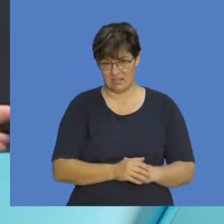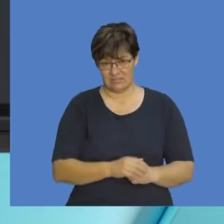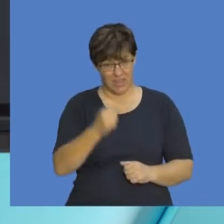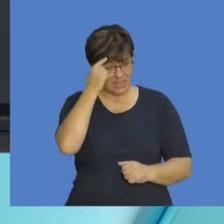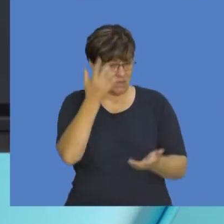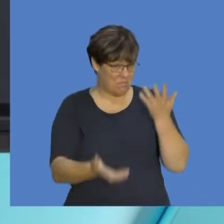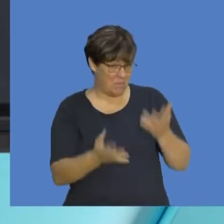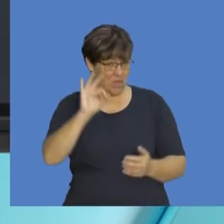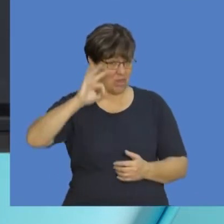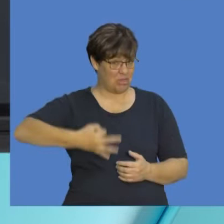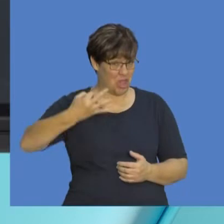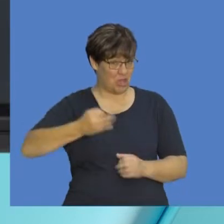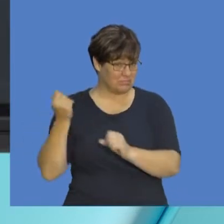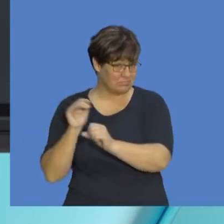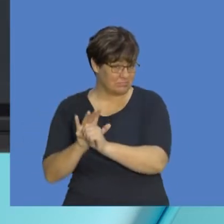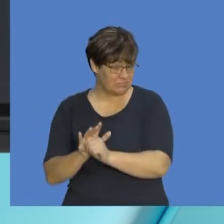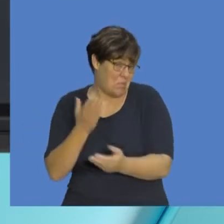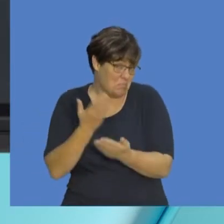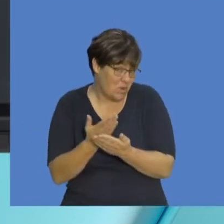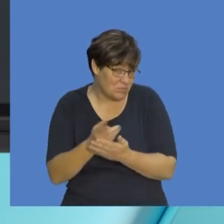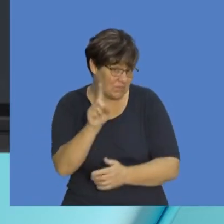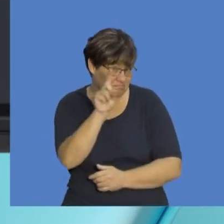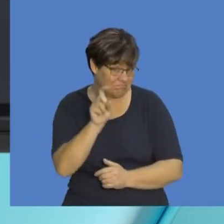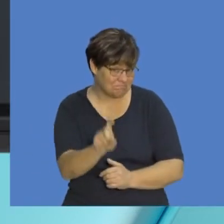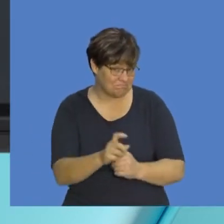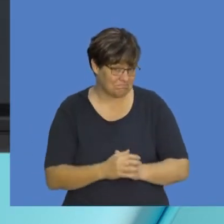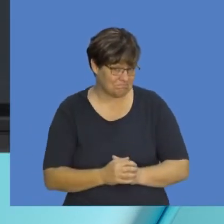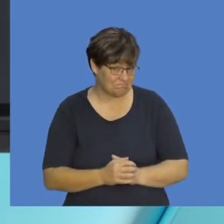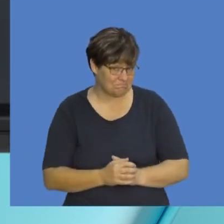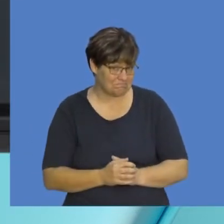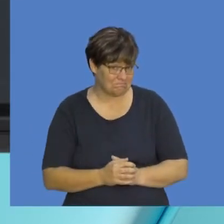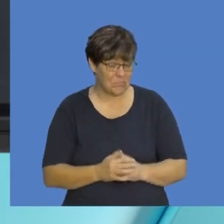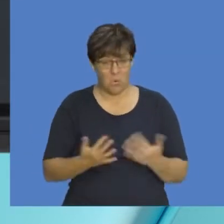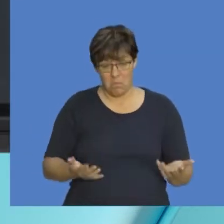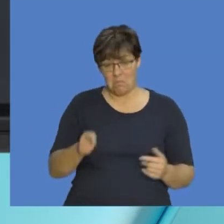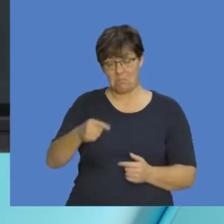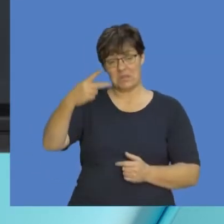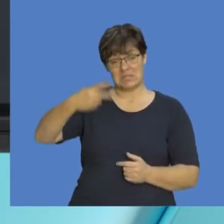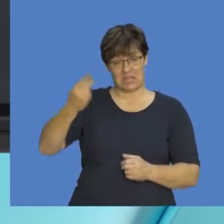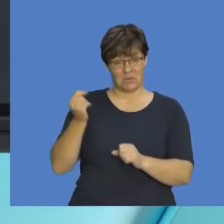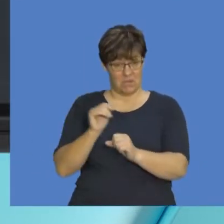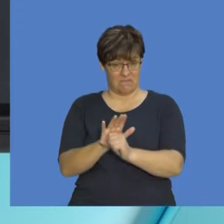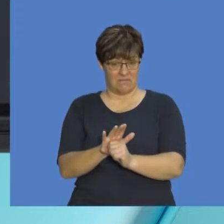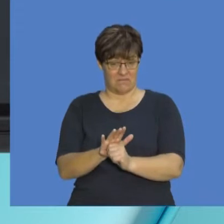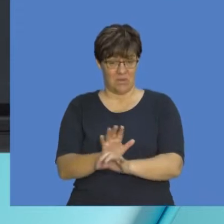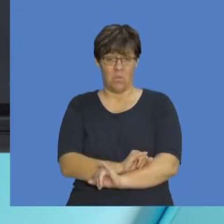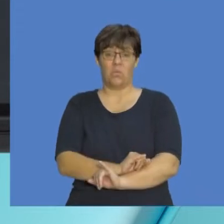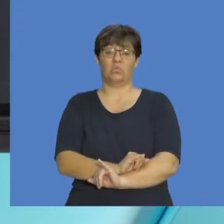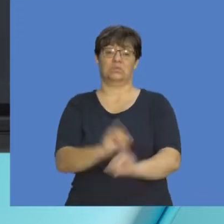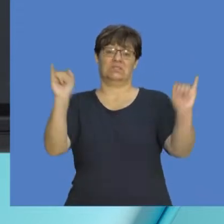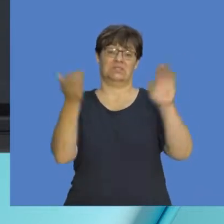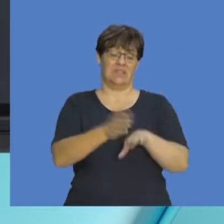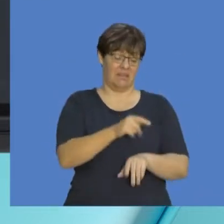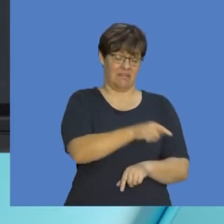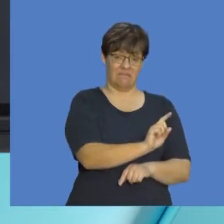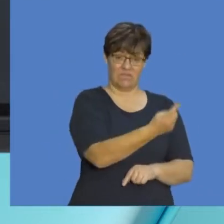we're going to have the third wave? Is that possible? Will the second wave be worse than